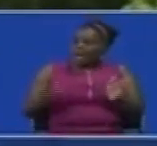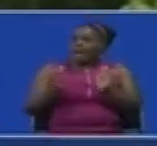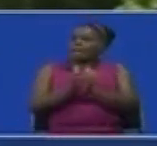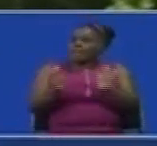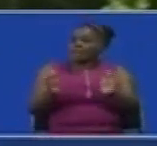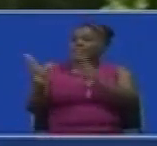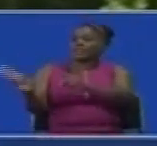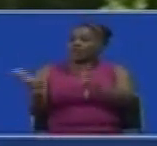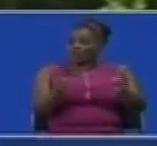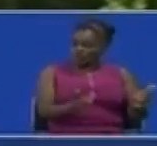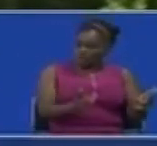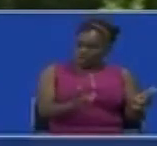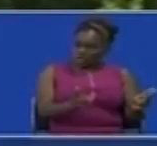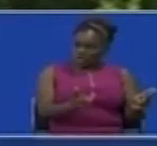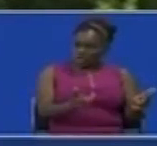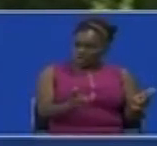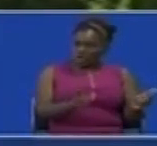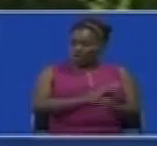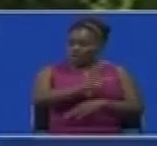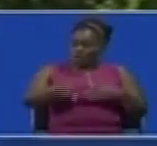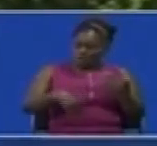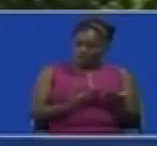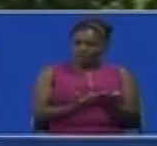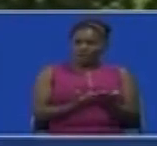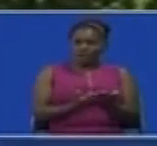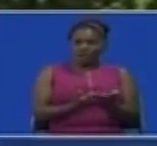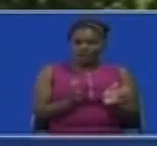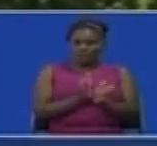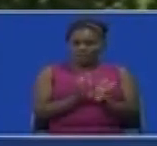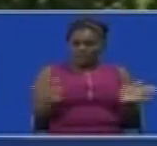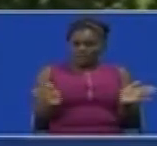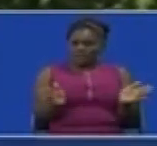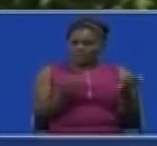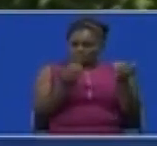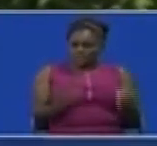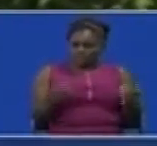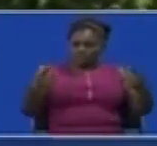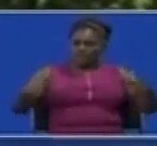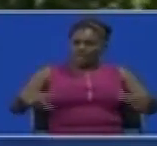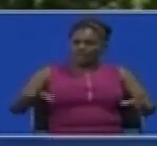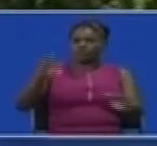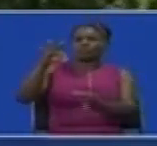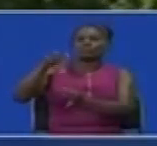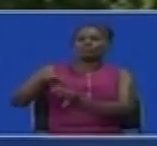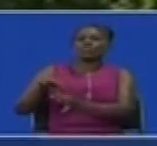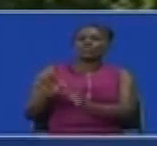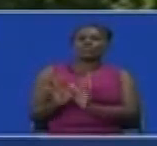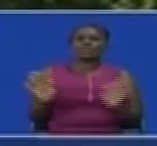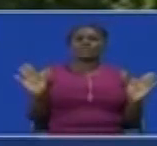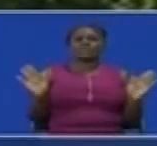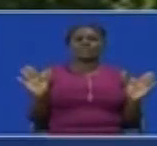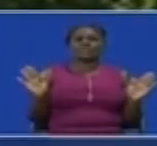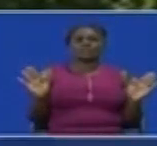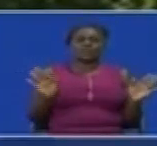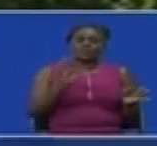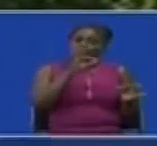mwananchi wakawainda all Mwananchi needs is to be allowed to vote, cast